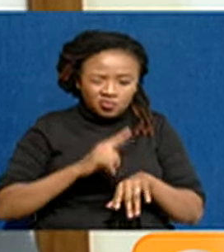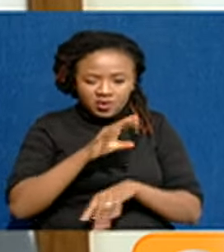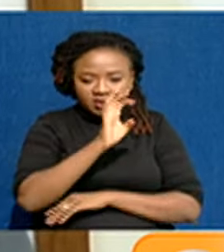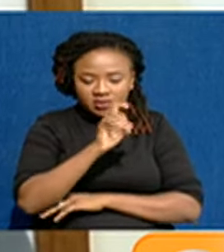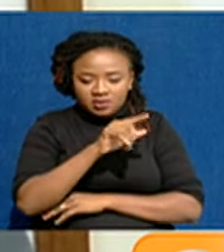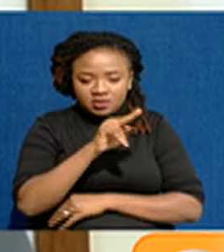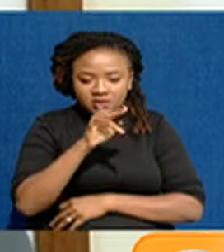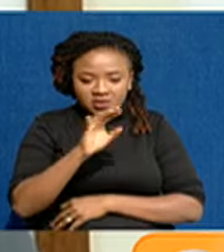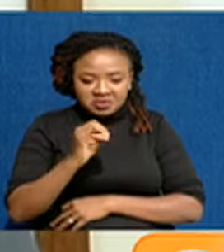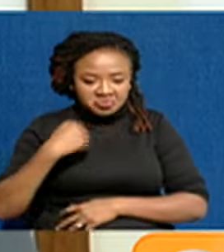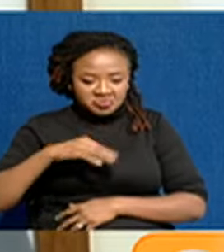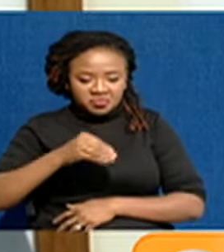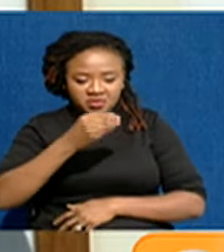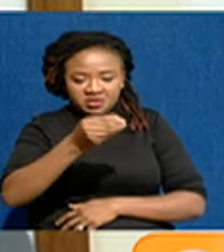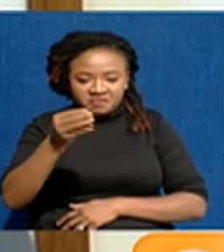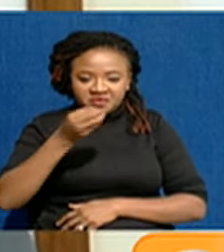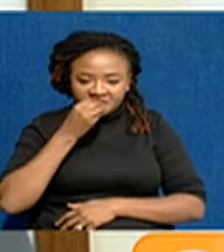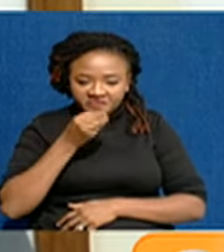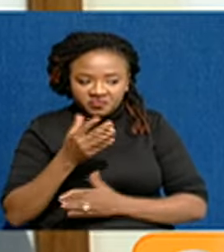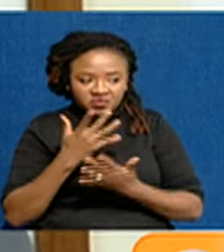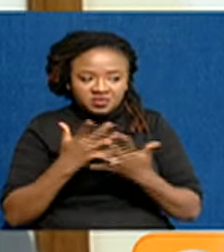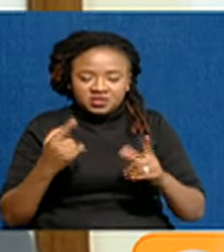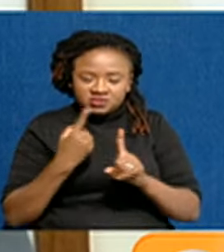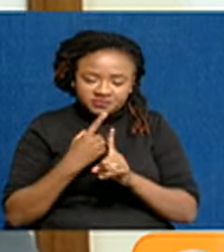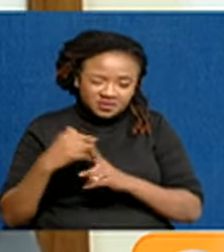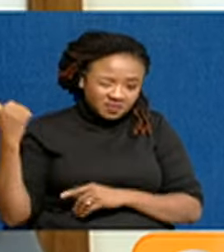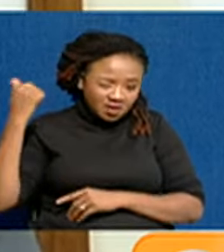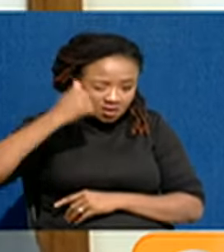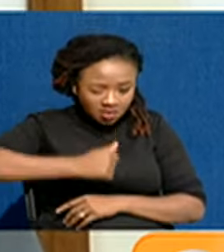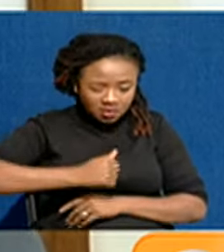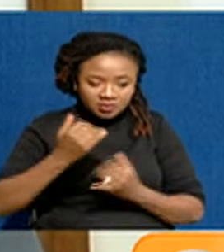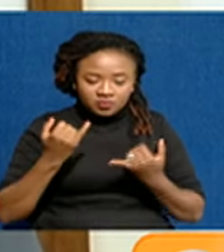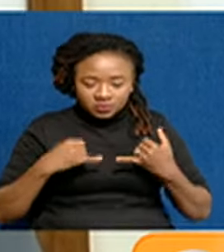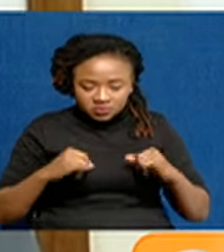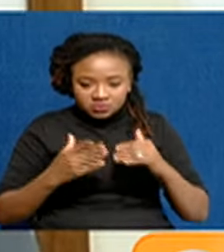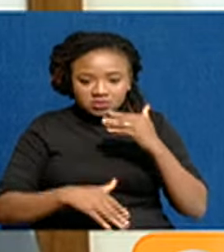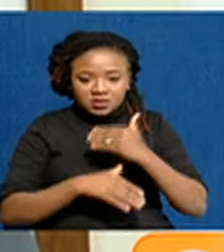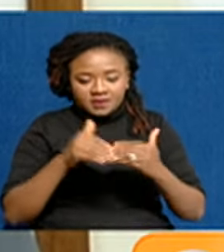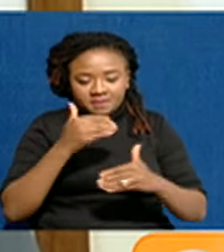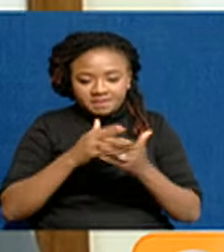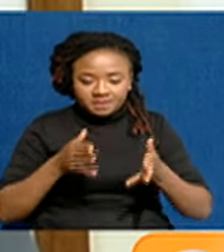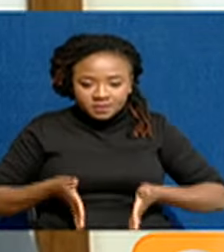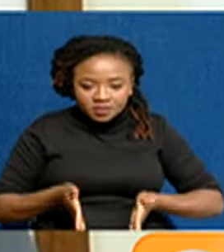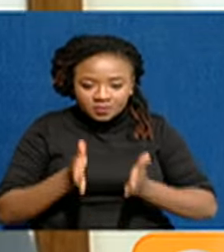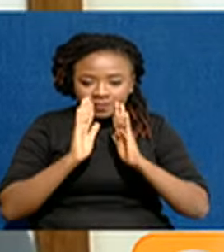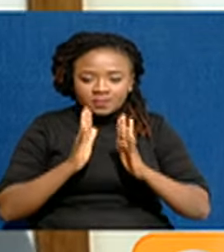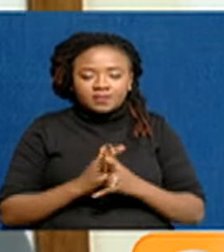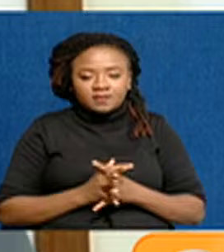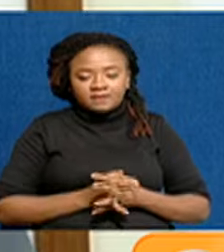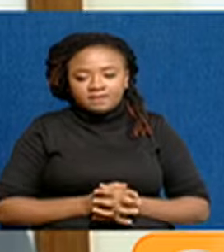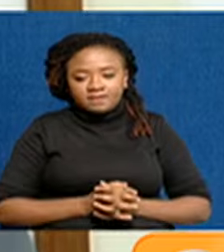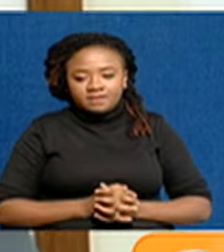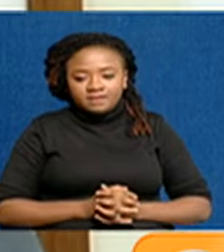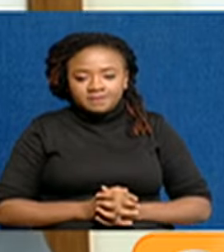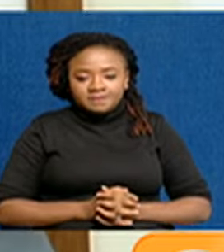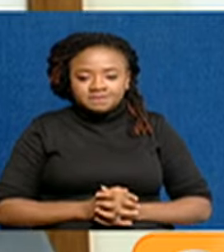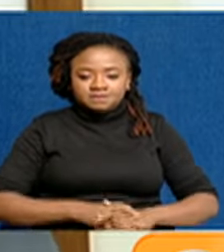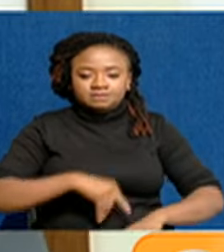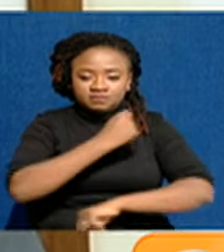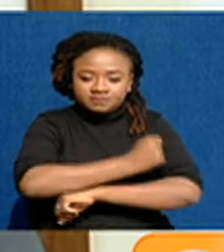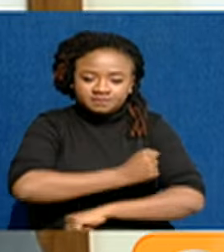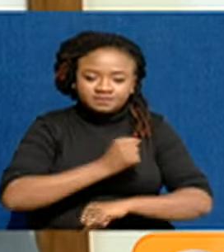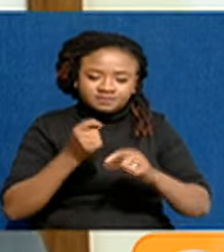food, non-food items, blankets, trying to reconstruct roads, quite a number of places, schools, and